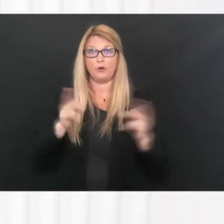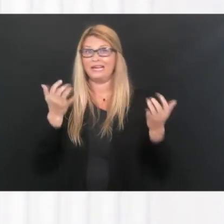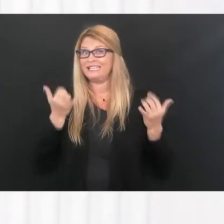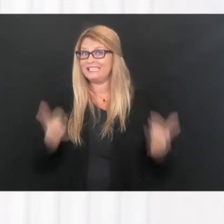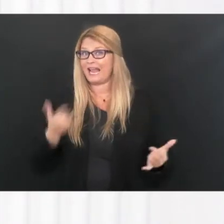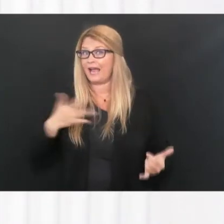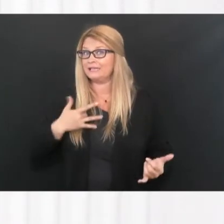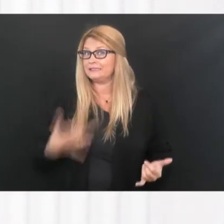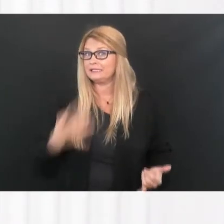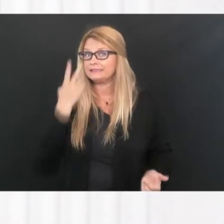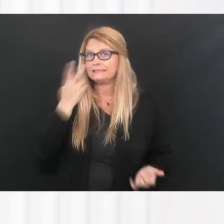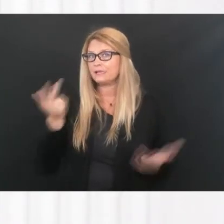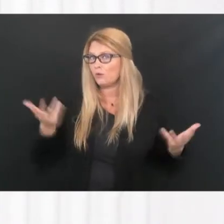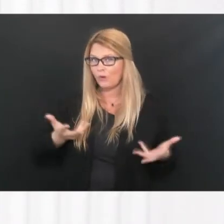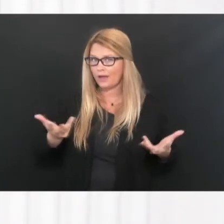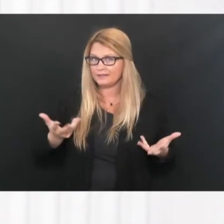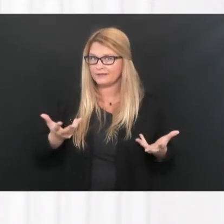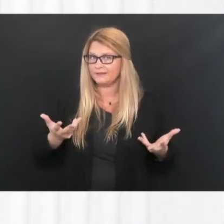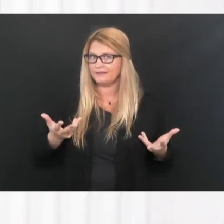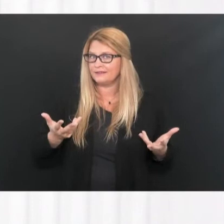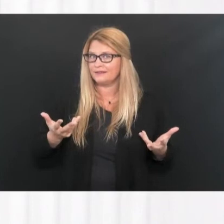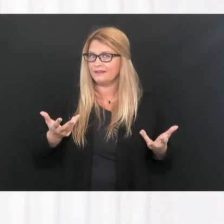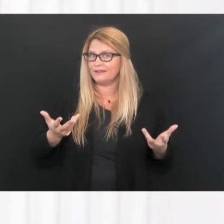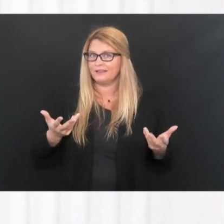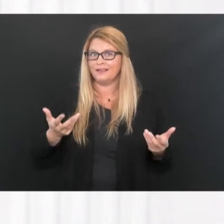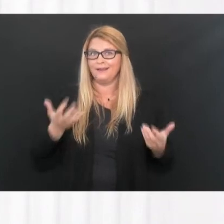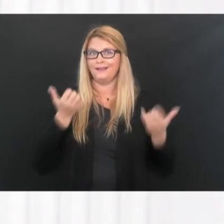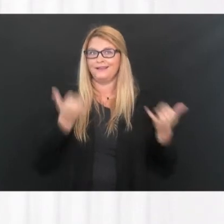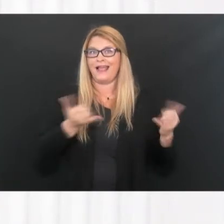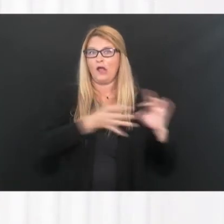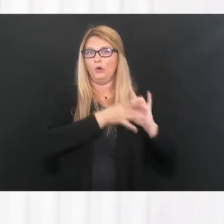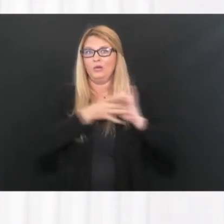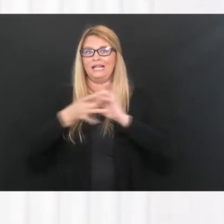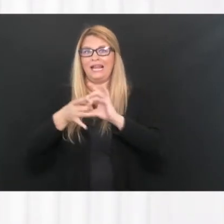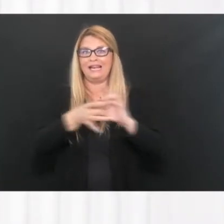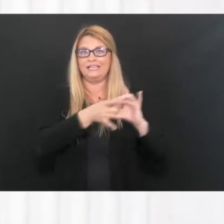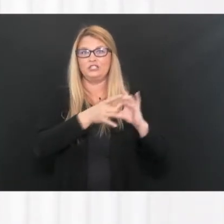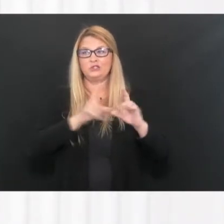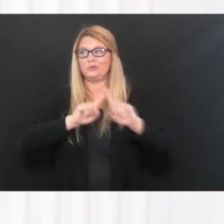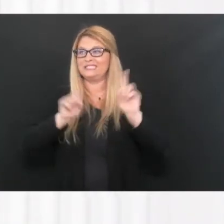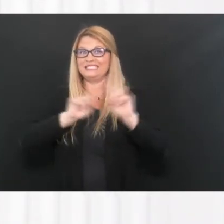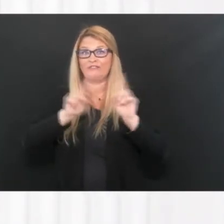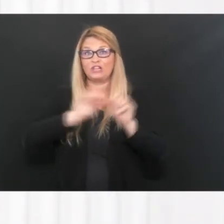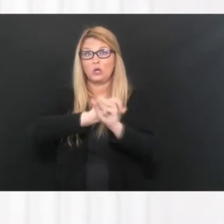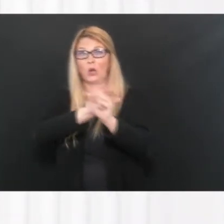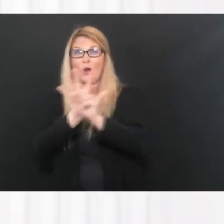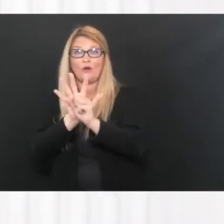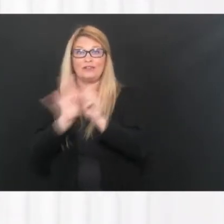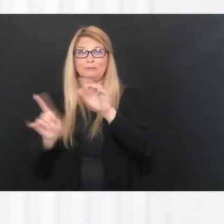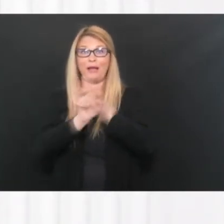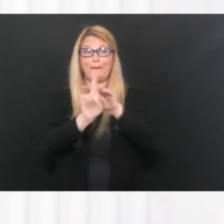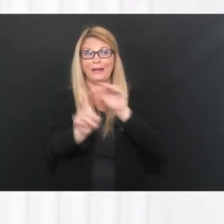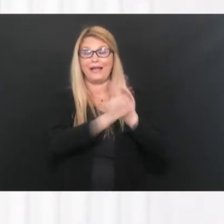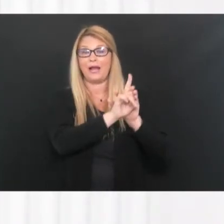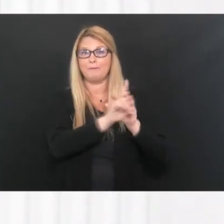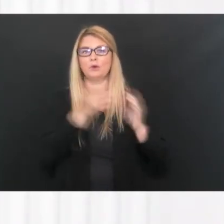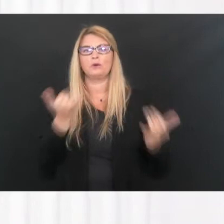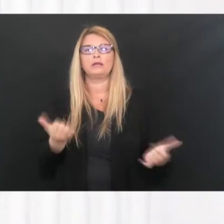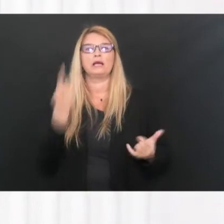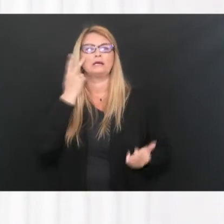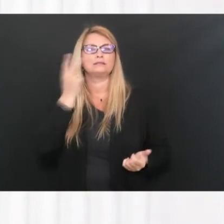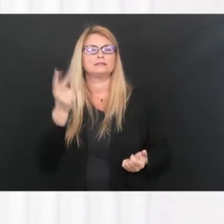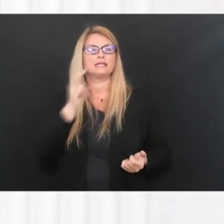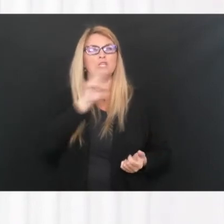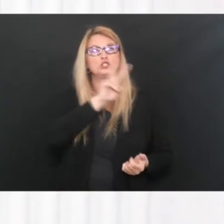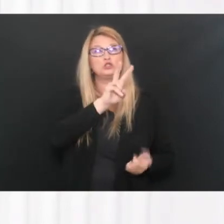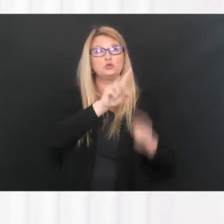tended to see is, as it relates to variants and threats as they come across the country, we tend to be about 2 to